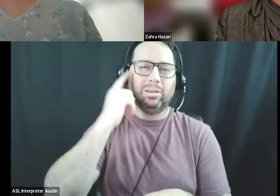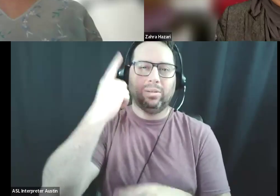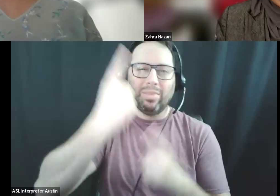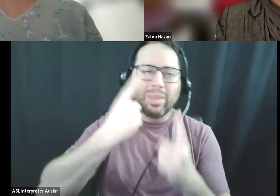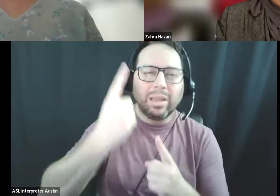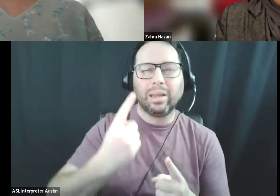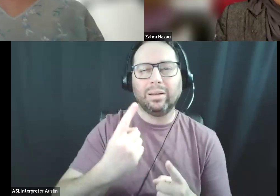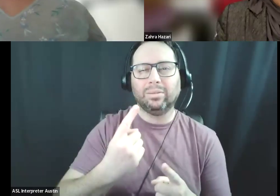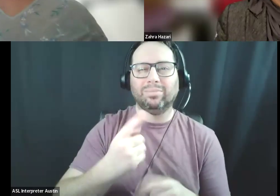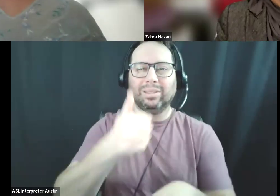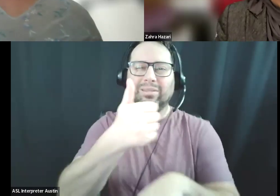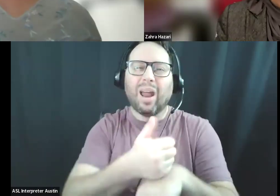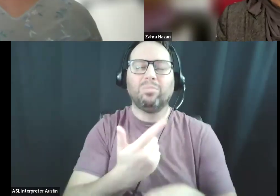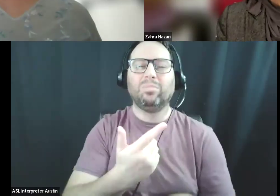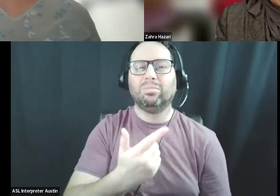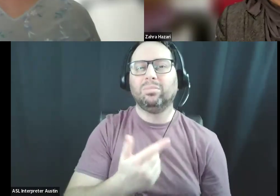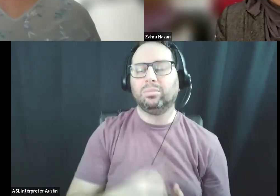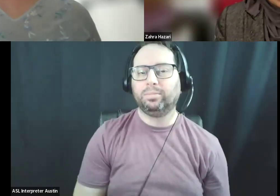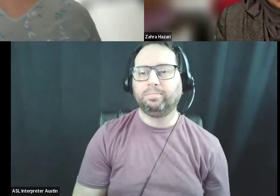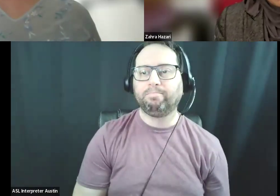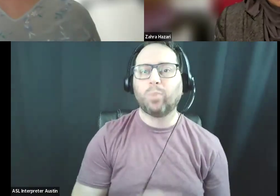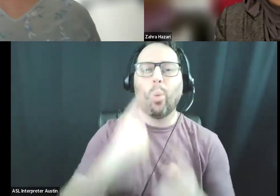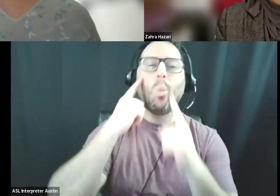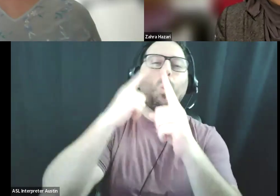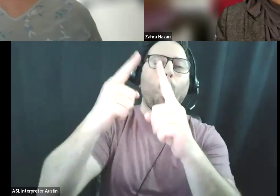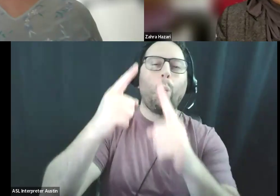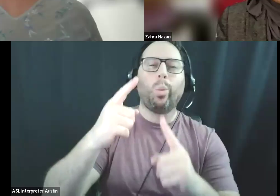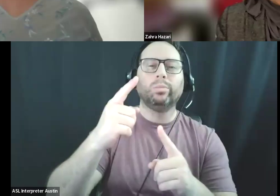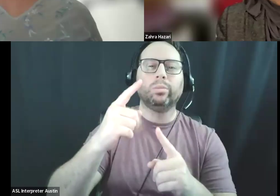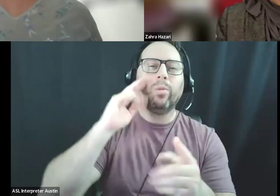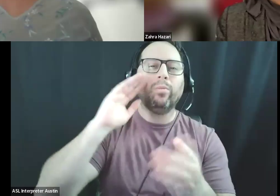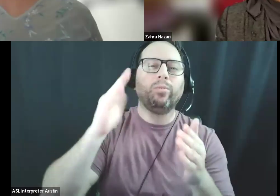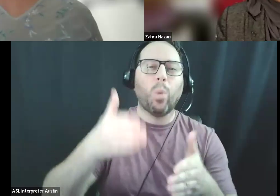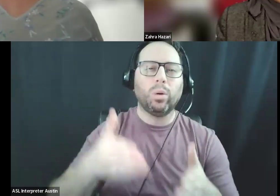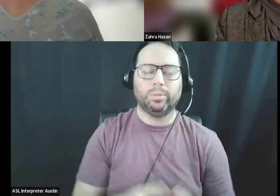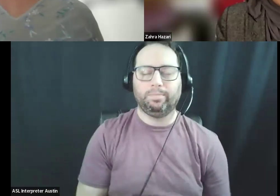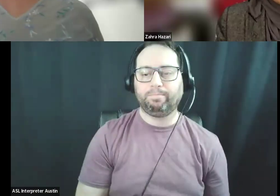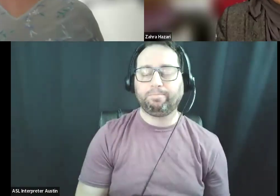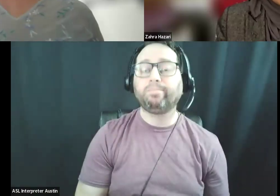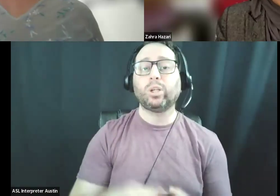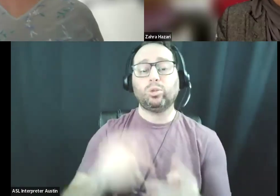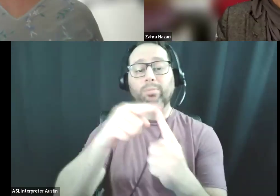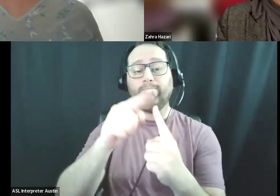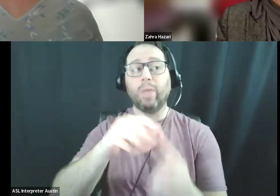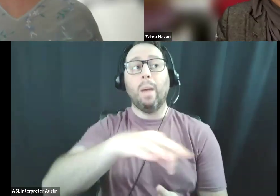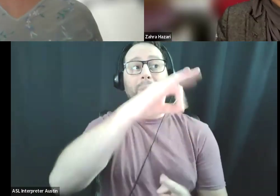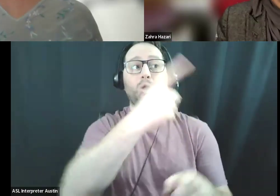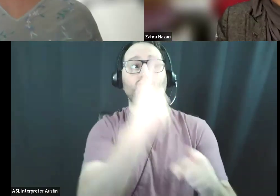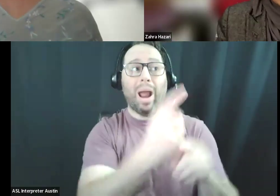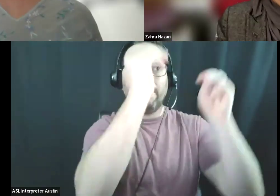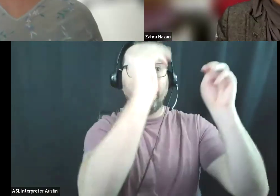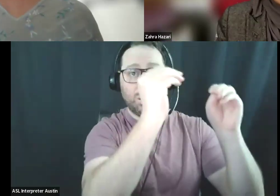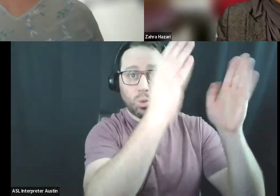But yeah, I think partially it's selecting the right students, and partially it's getting them to understand what their